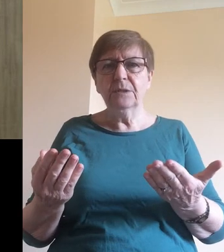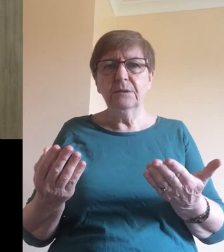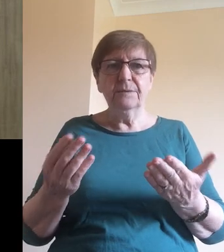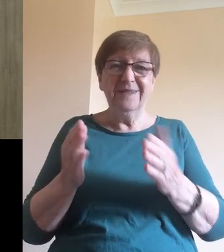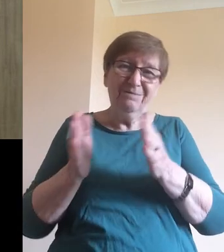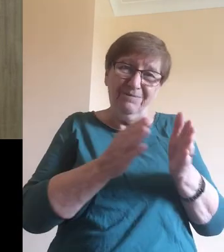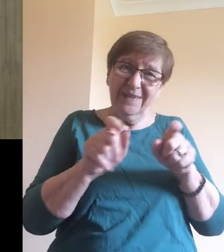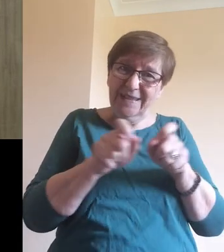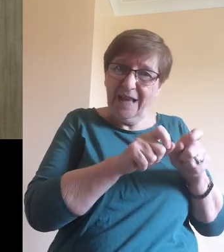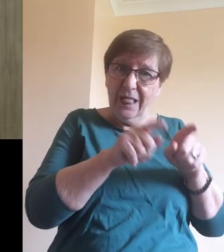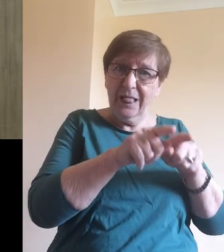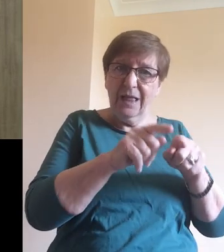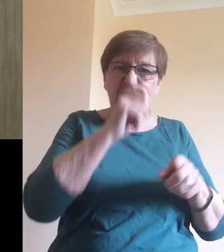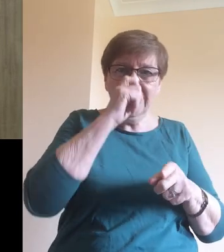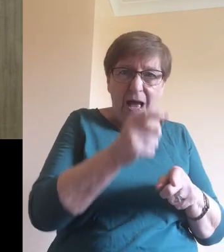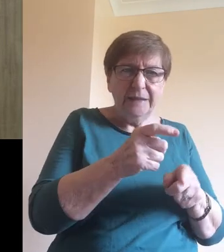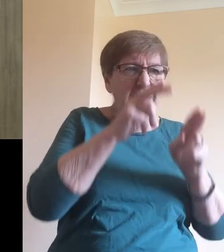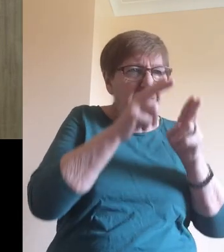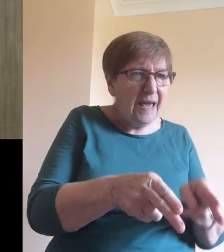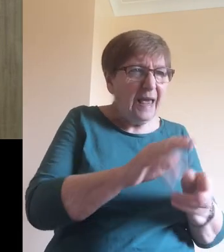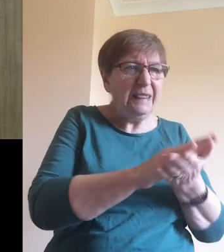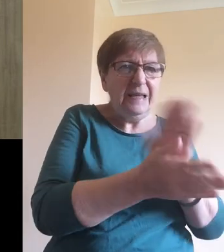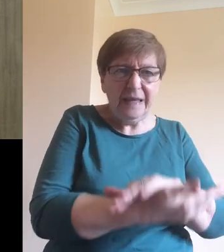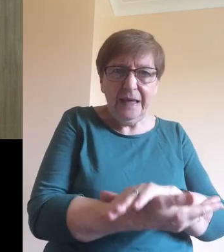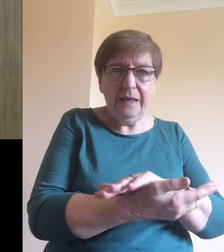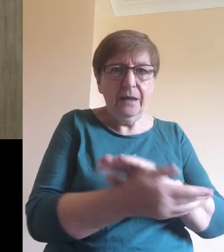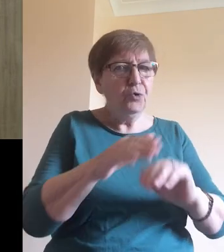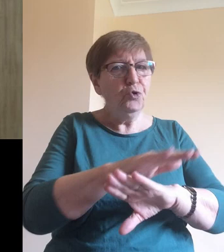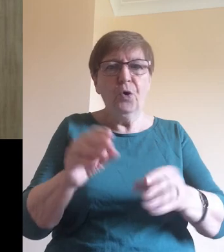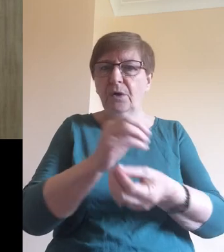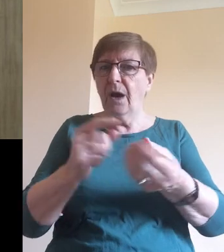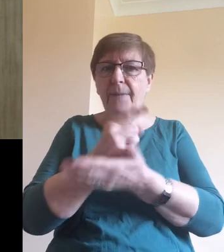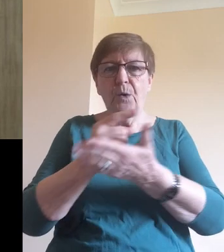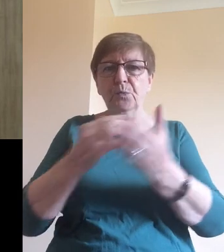Saturday, of death and decay, and not of Easter renewal.